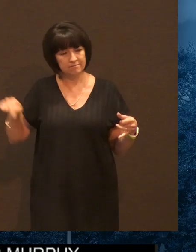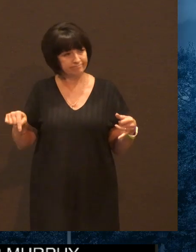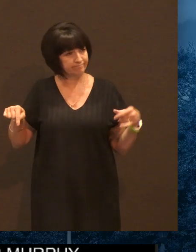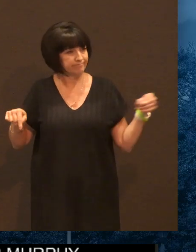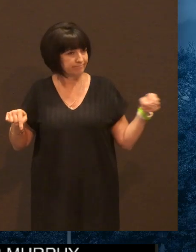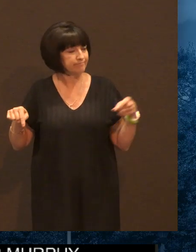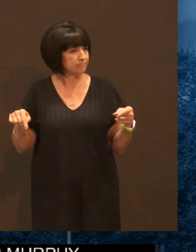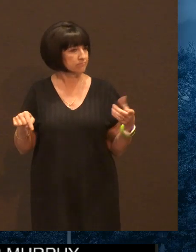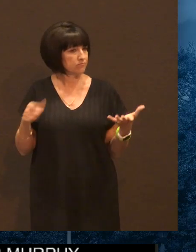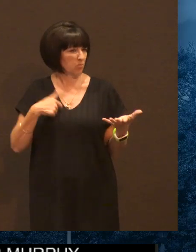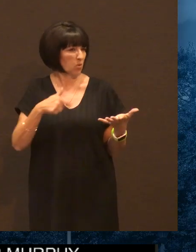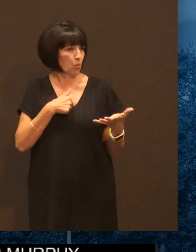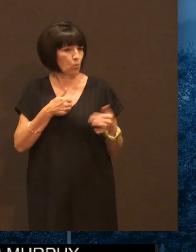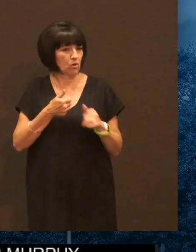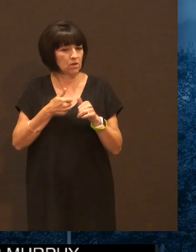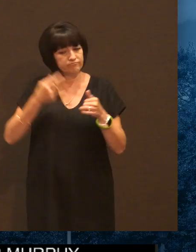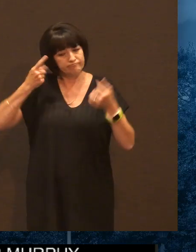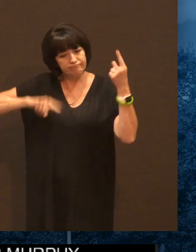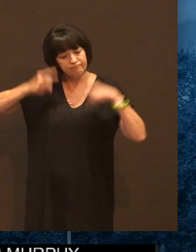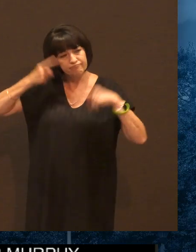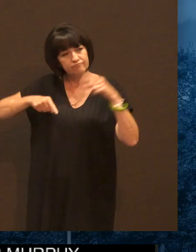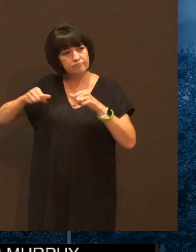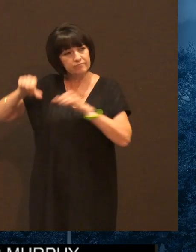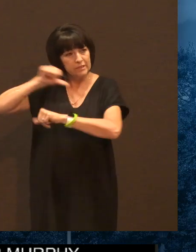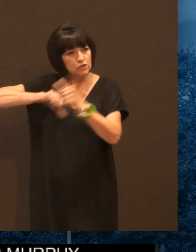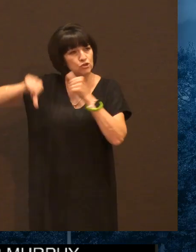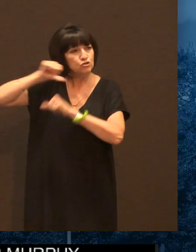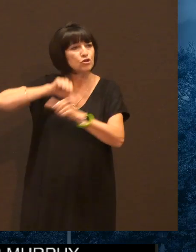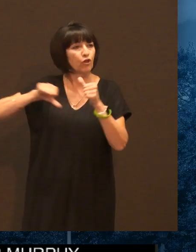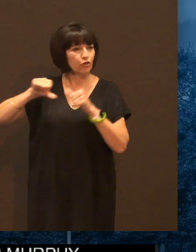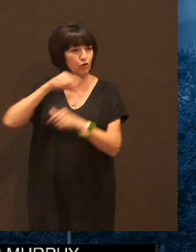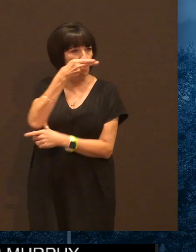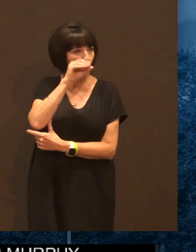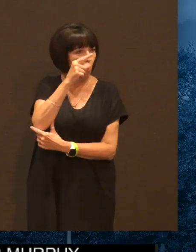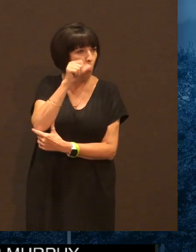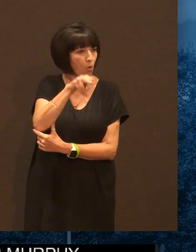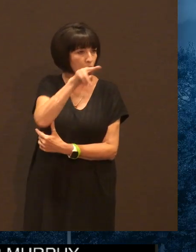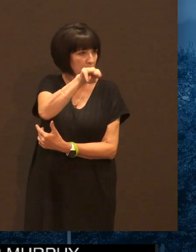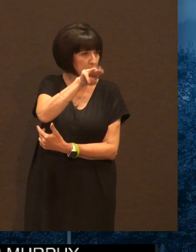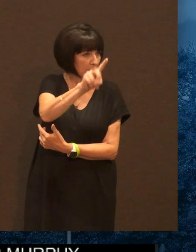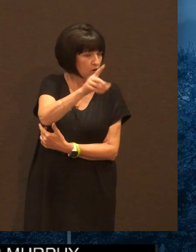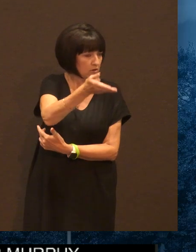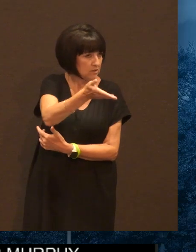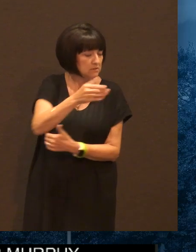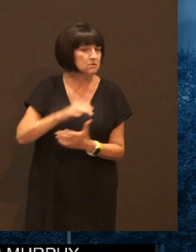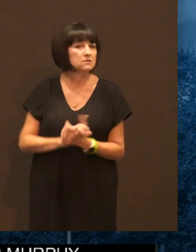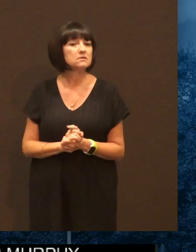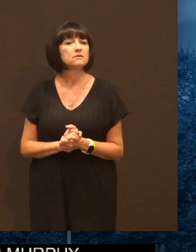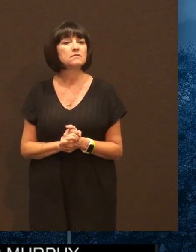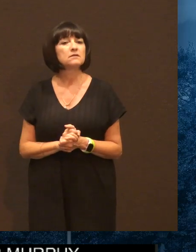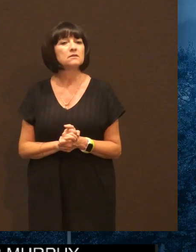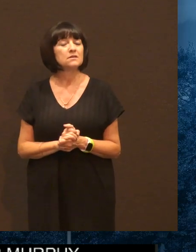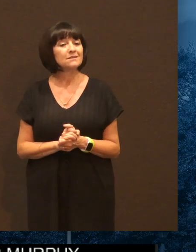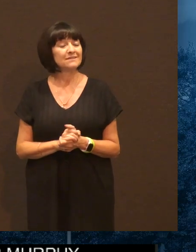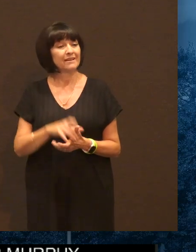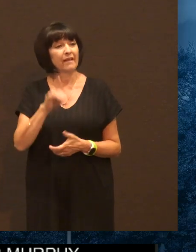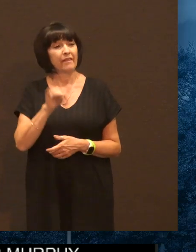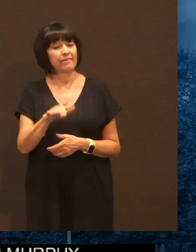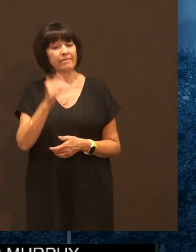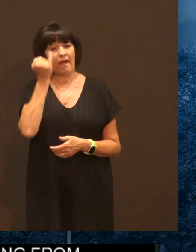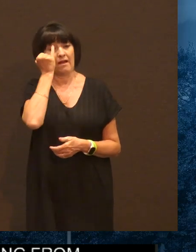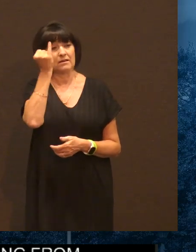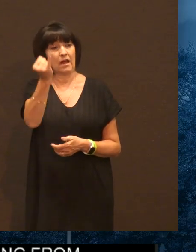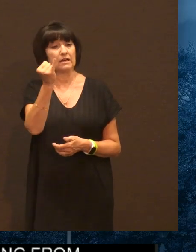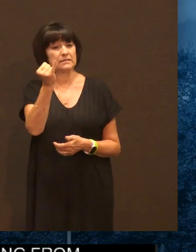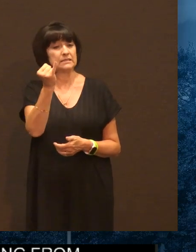do. And so this problem with respect to bars and restaurants